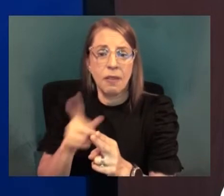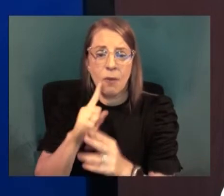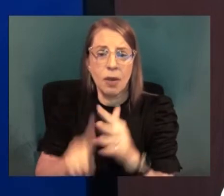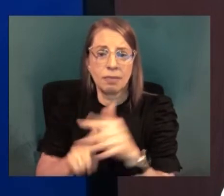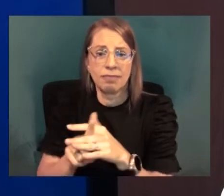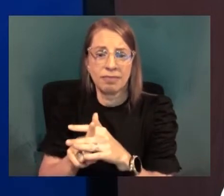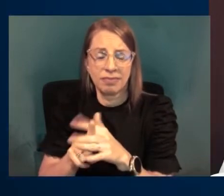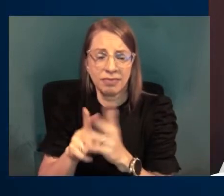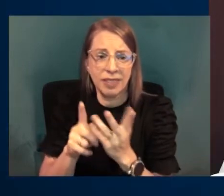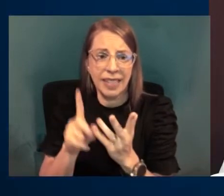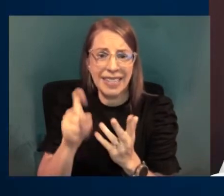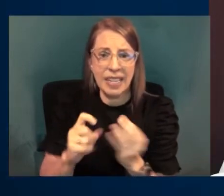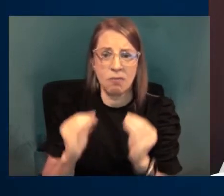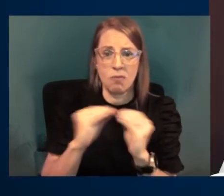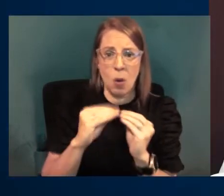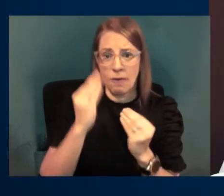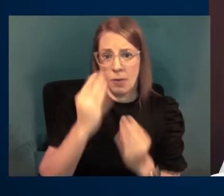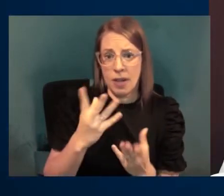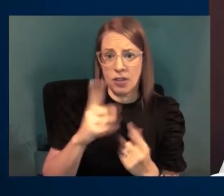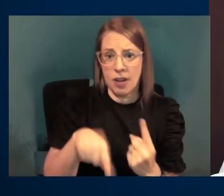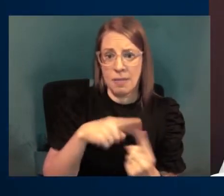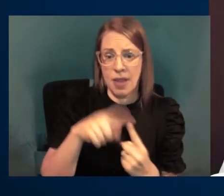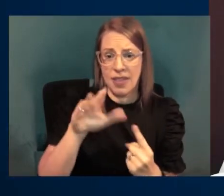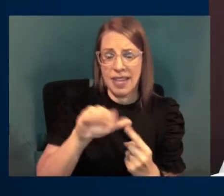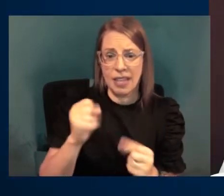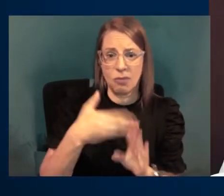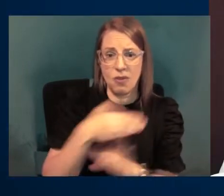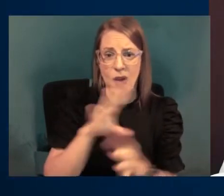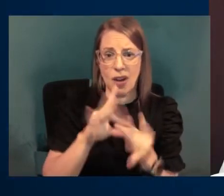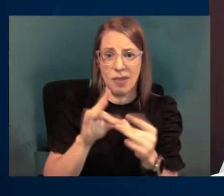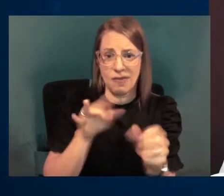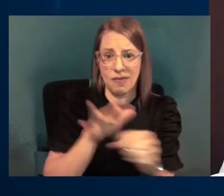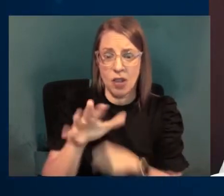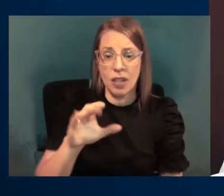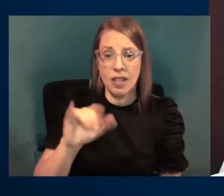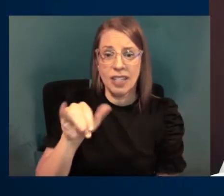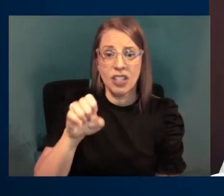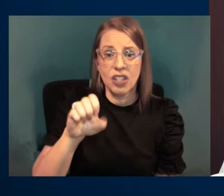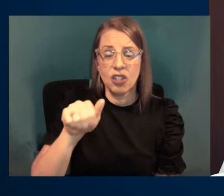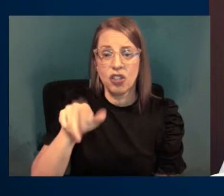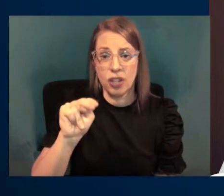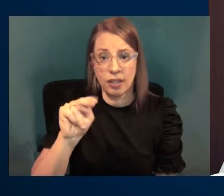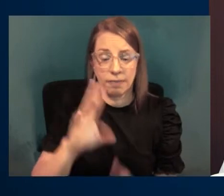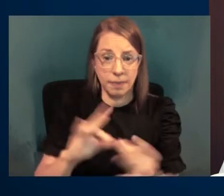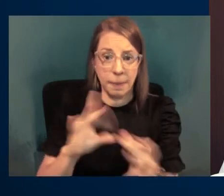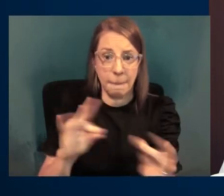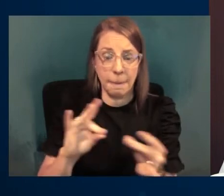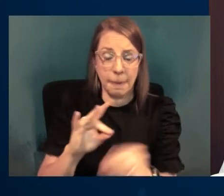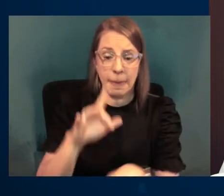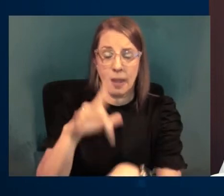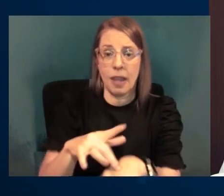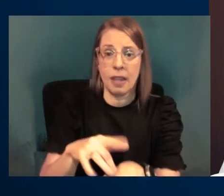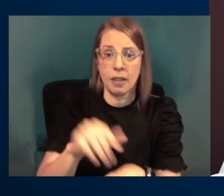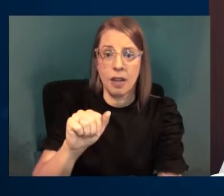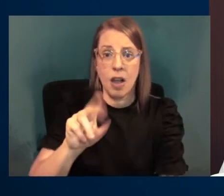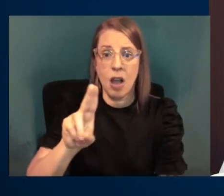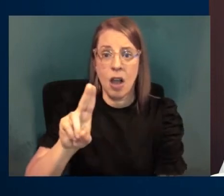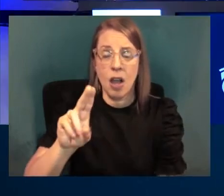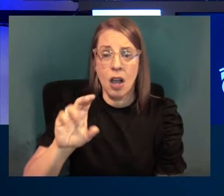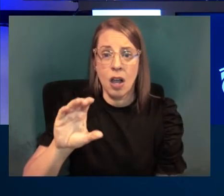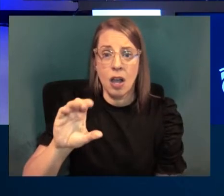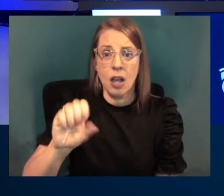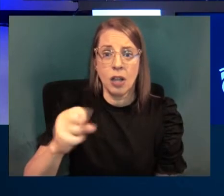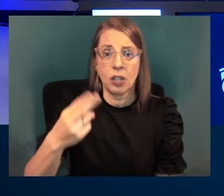think. Yeah. And Gene says that he went to the Auschwitz exhibit and nobody